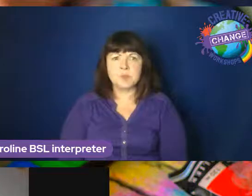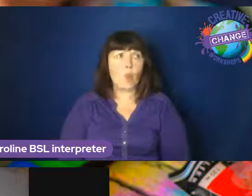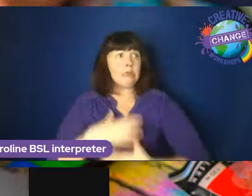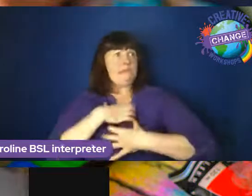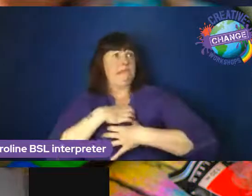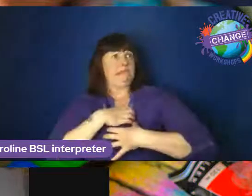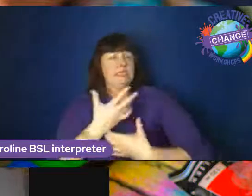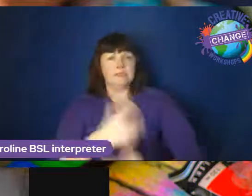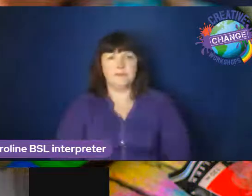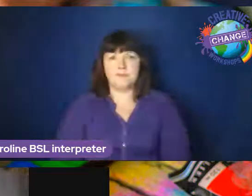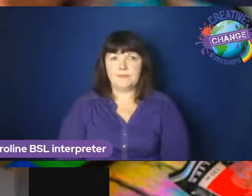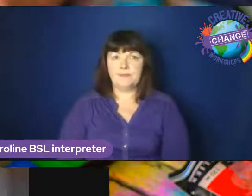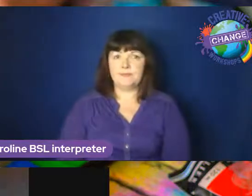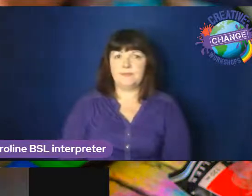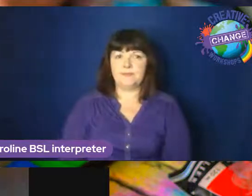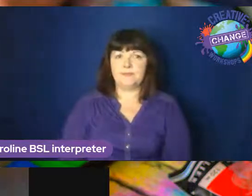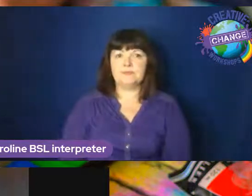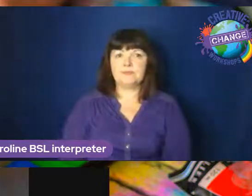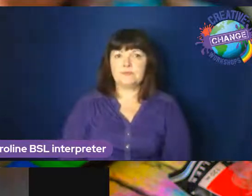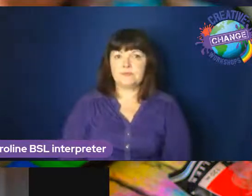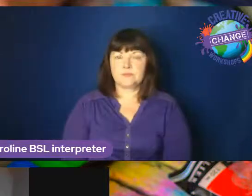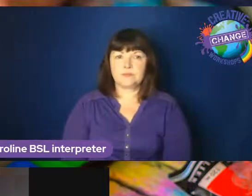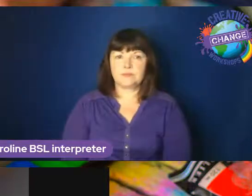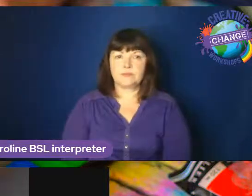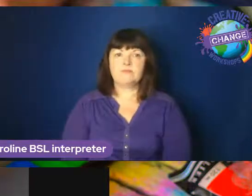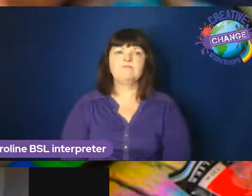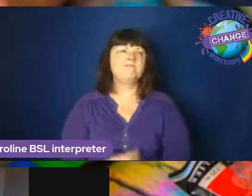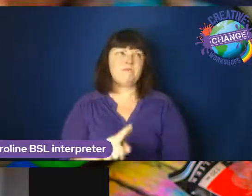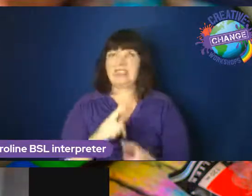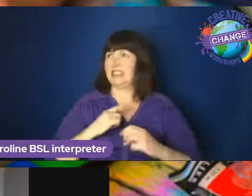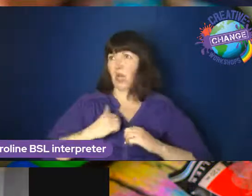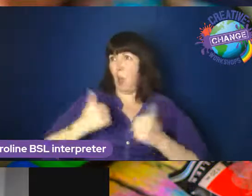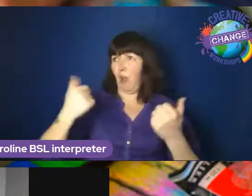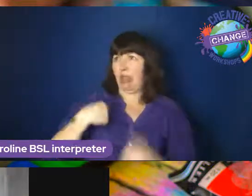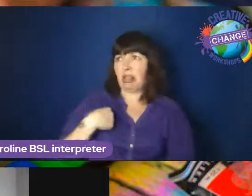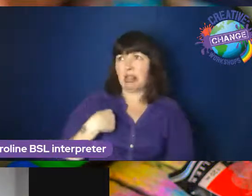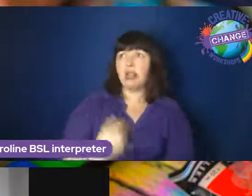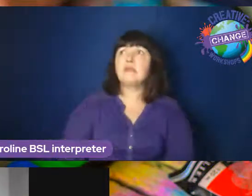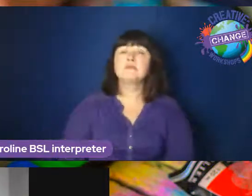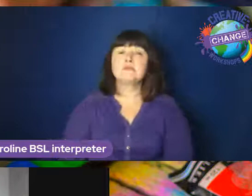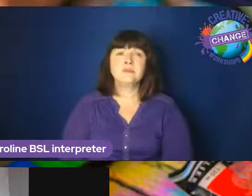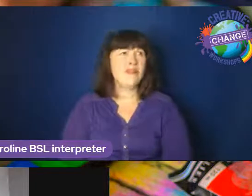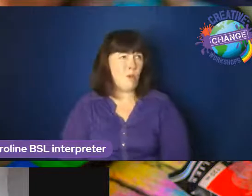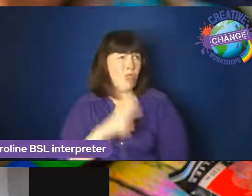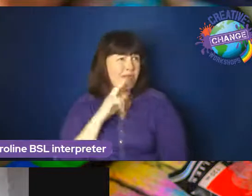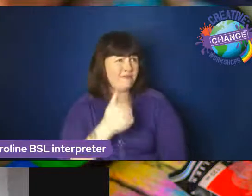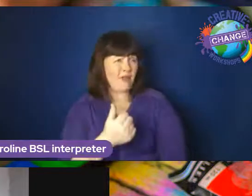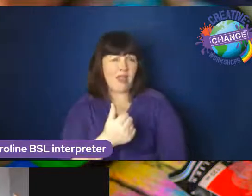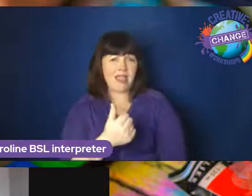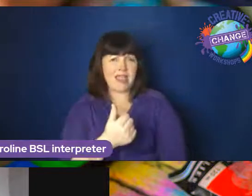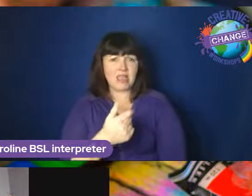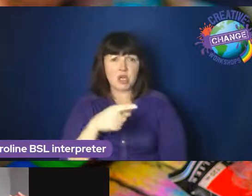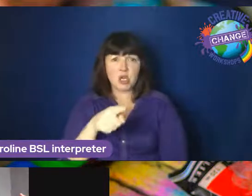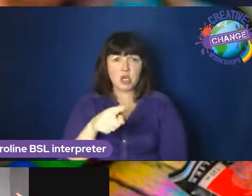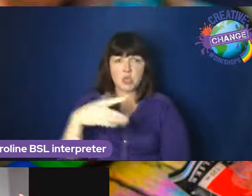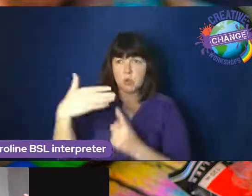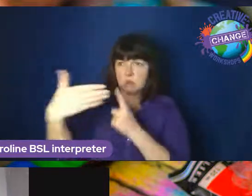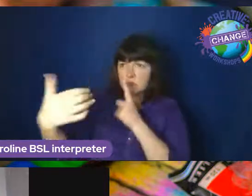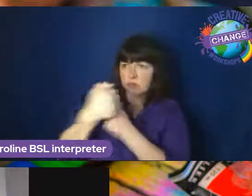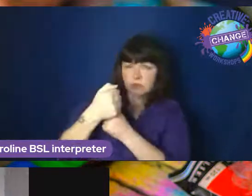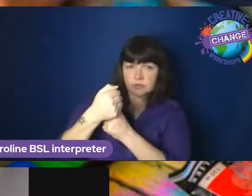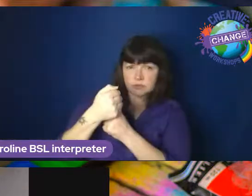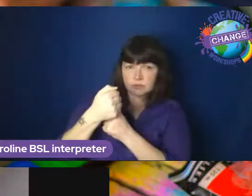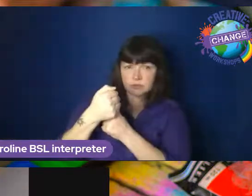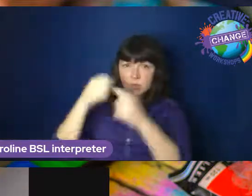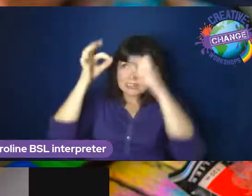didn't go very well. You can... I think it has. I think it's awesome. You can see the tights that are on my